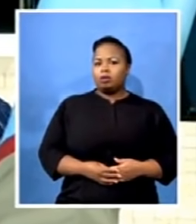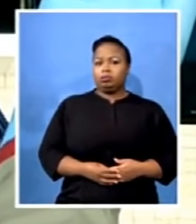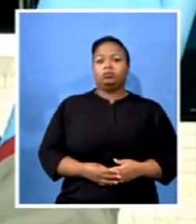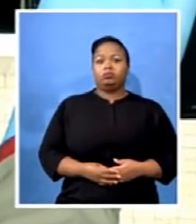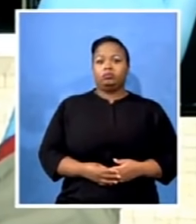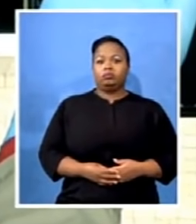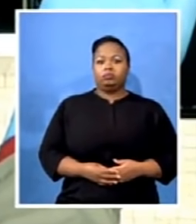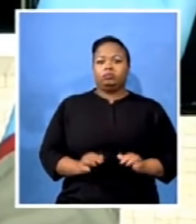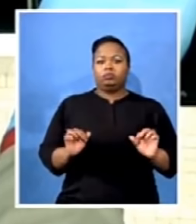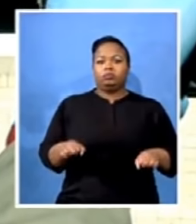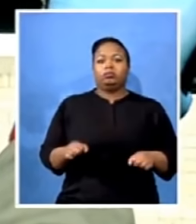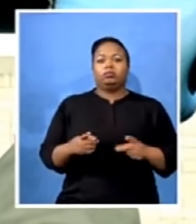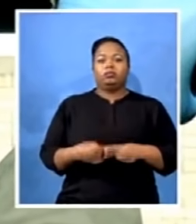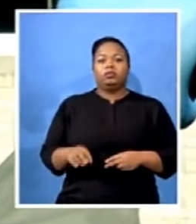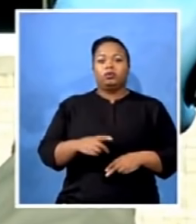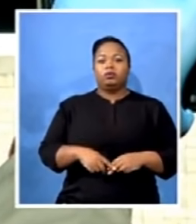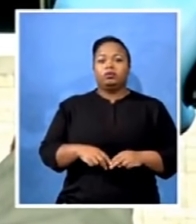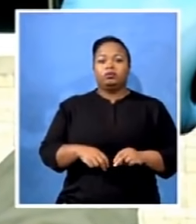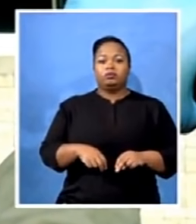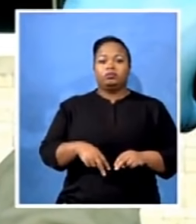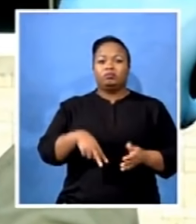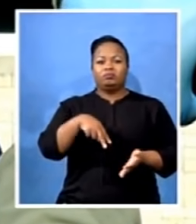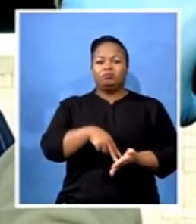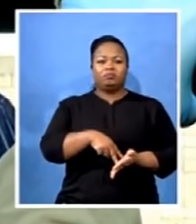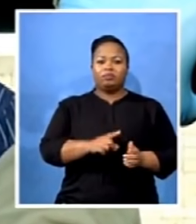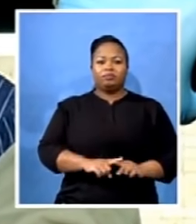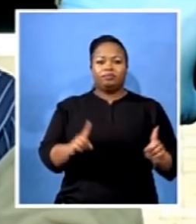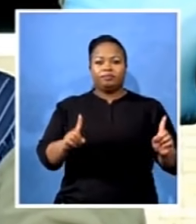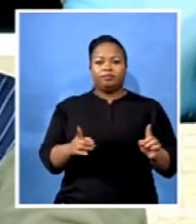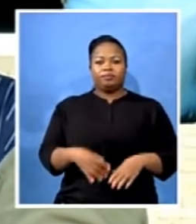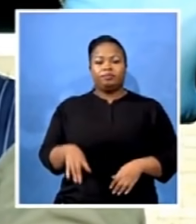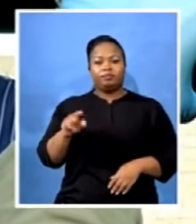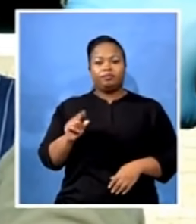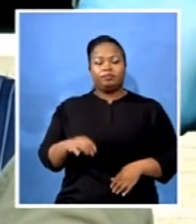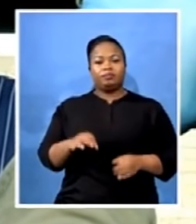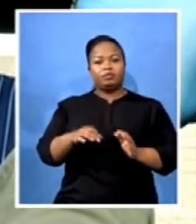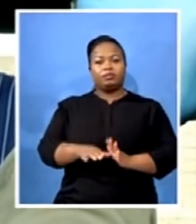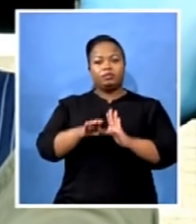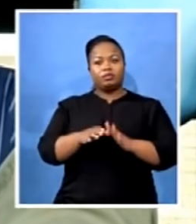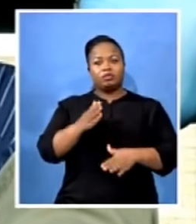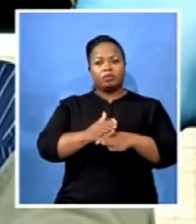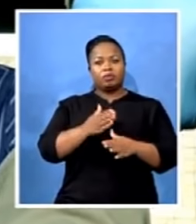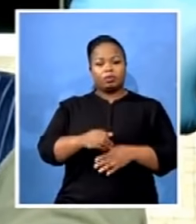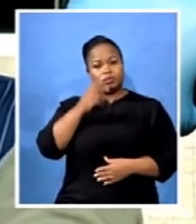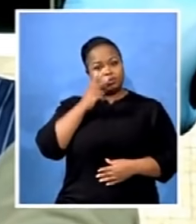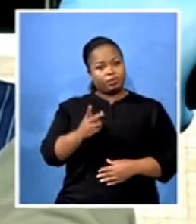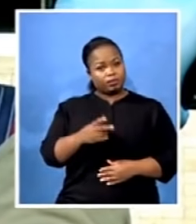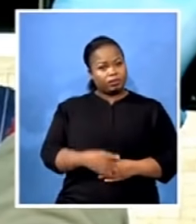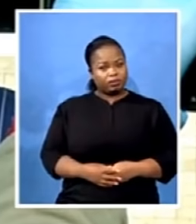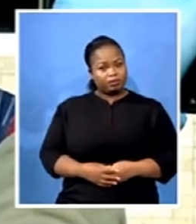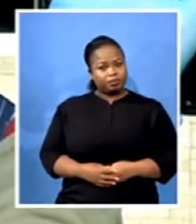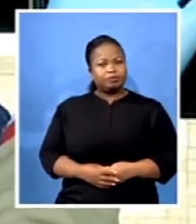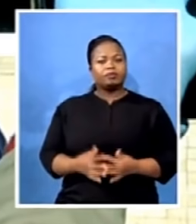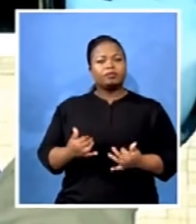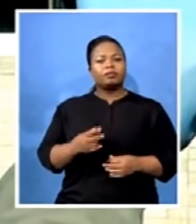standing. So it's quite impressive work that we've seen. And in terms of the lockdown,